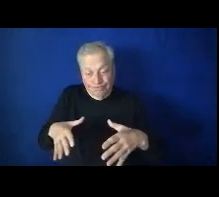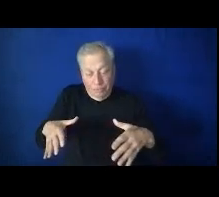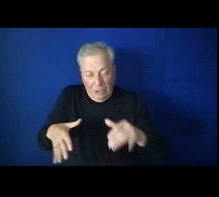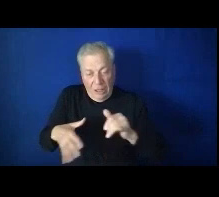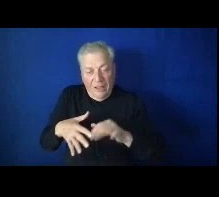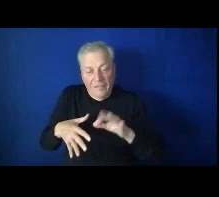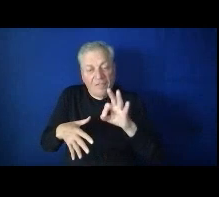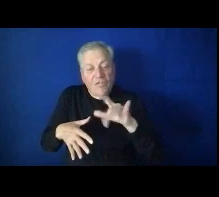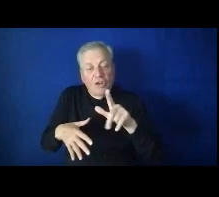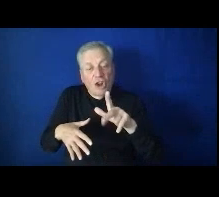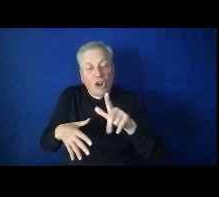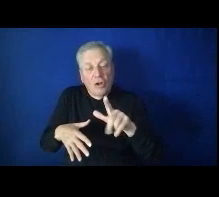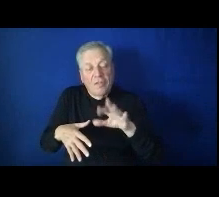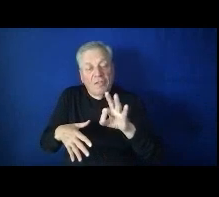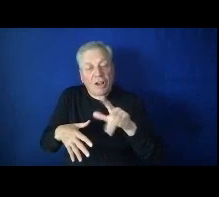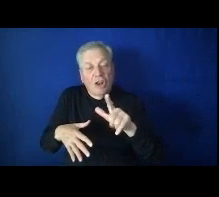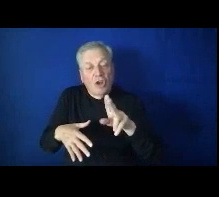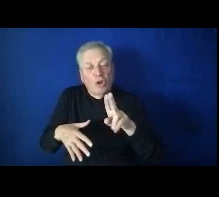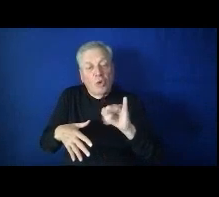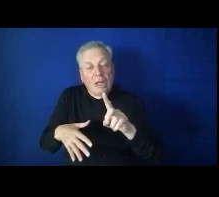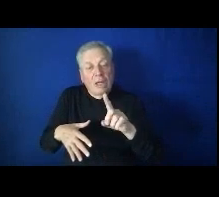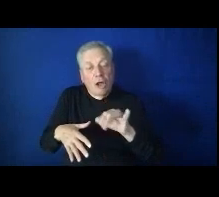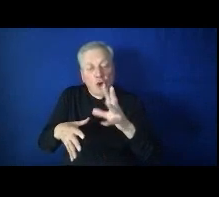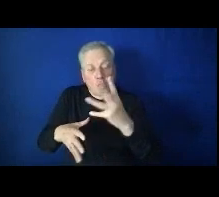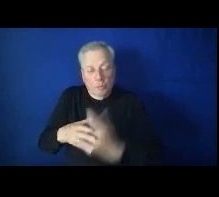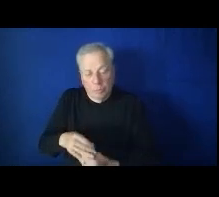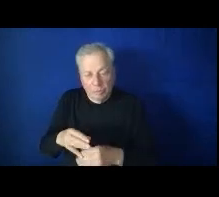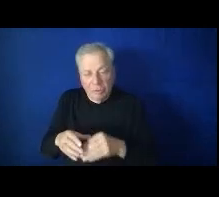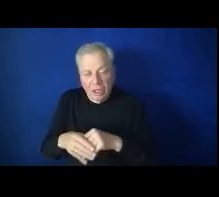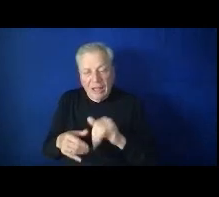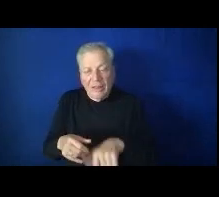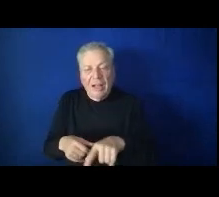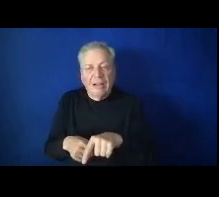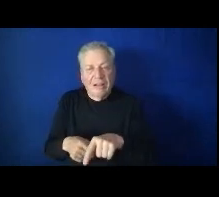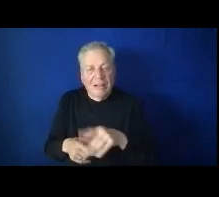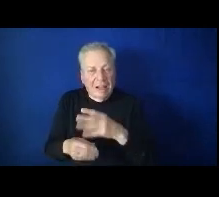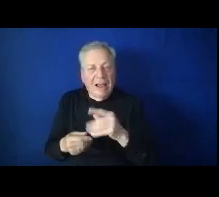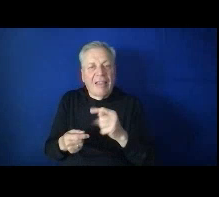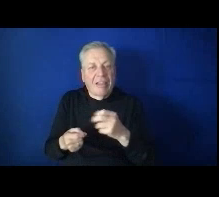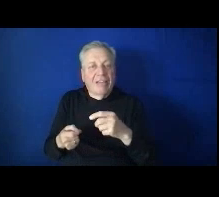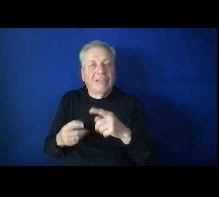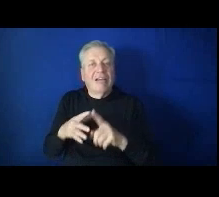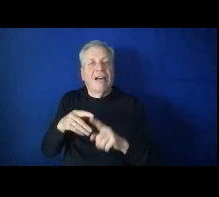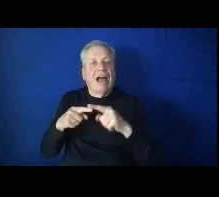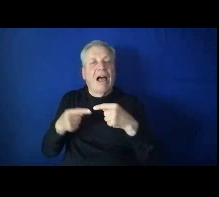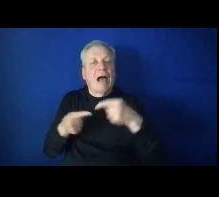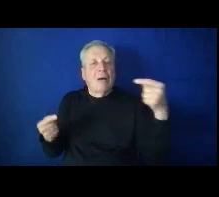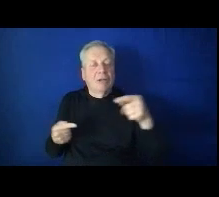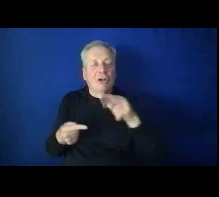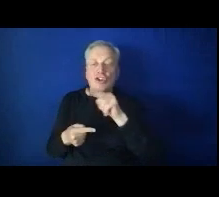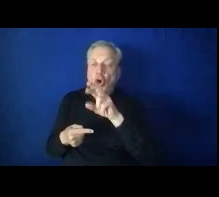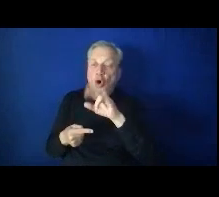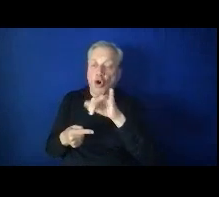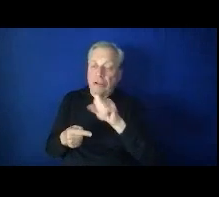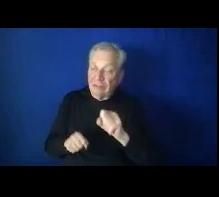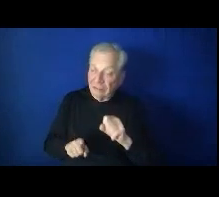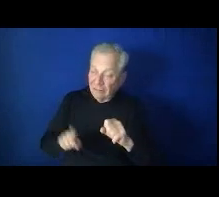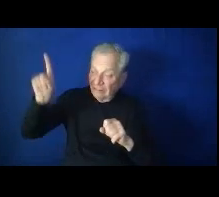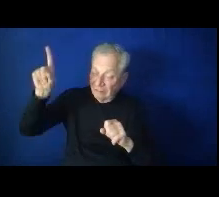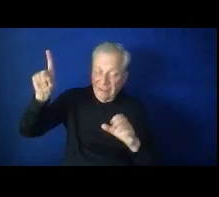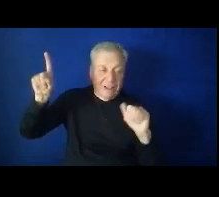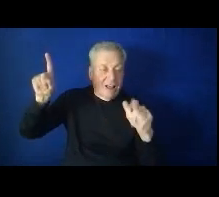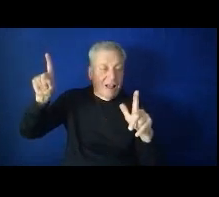in towards the inflating source, and then the opposite. So Norris goes down when the caldera is going up, and then the opposite